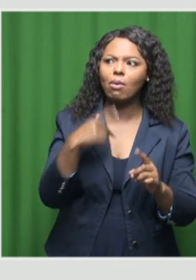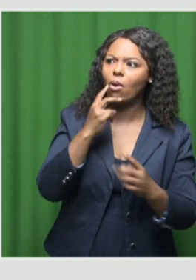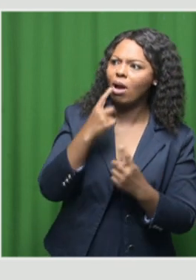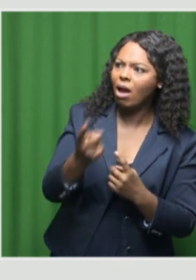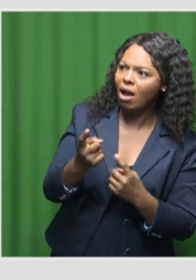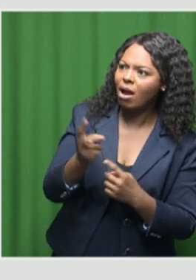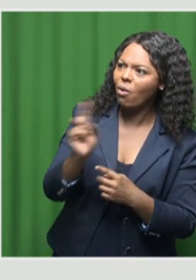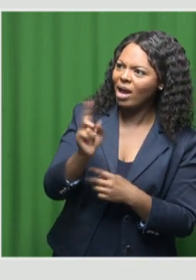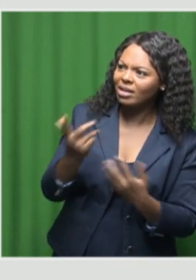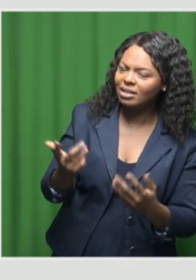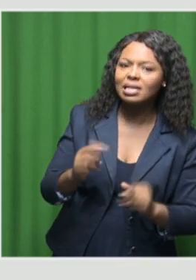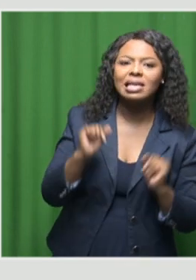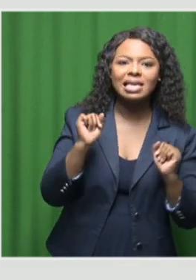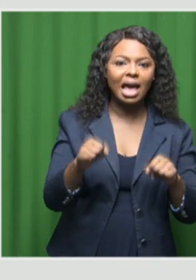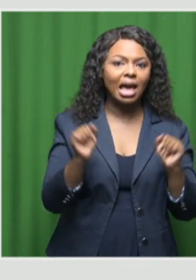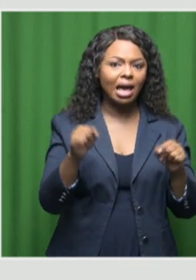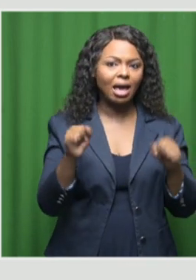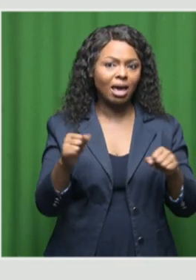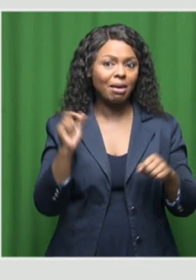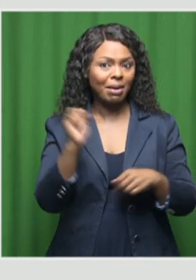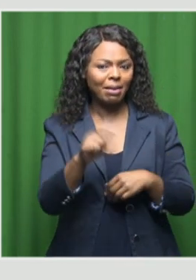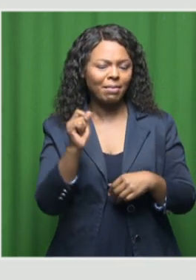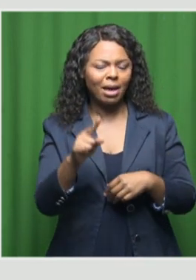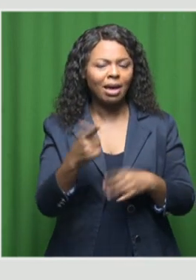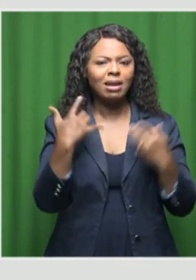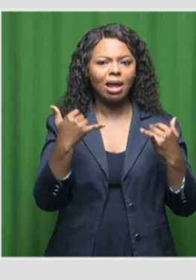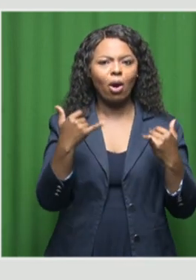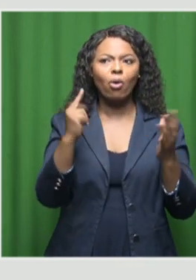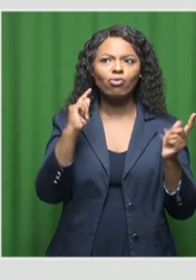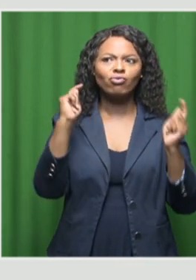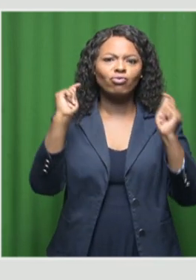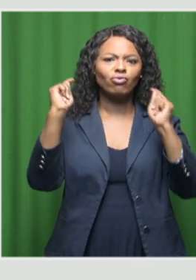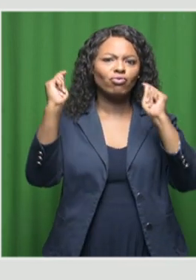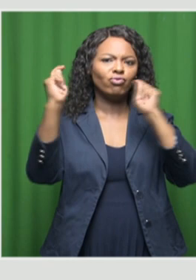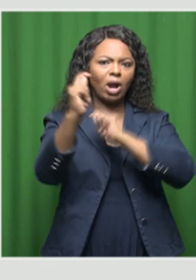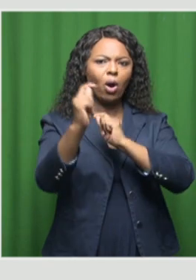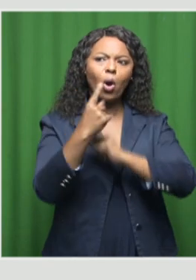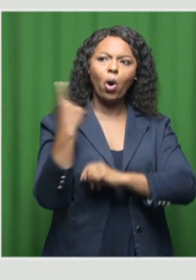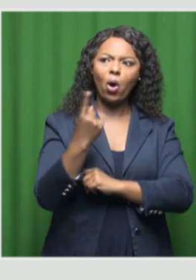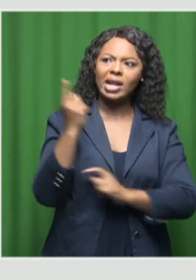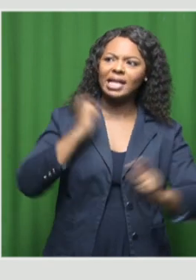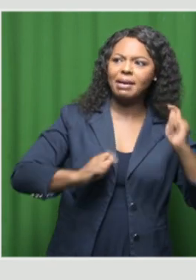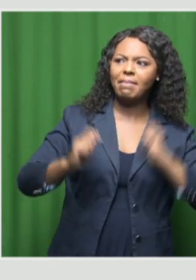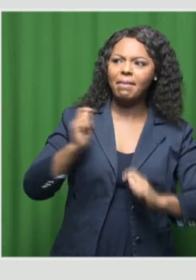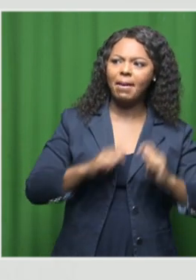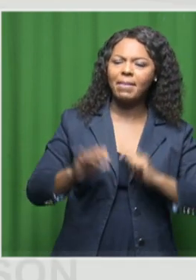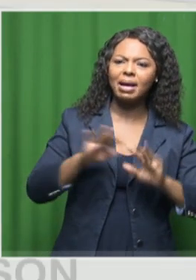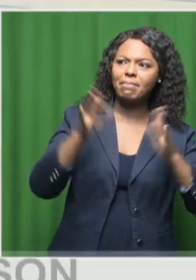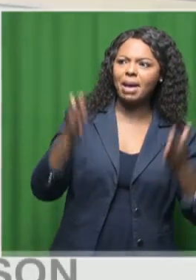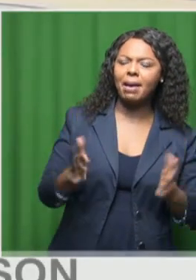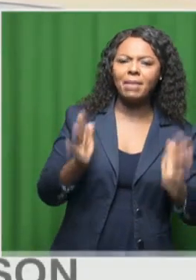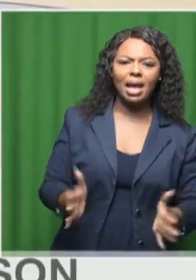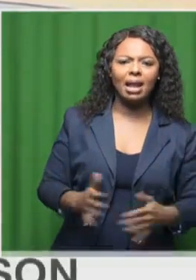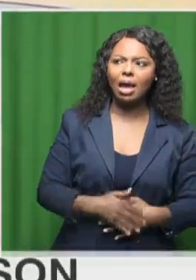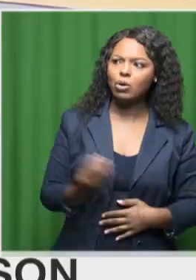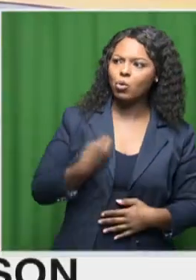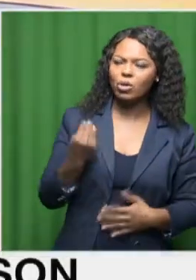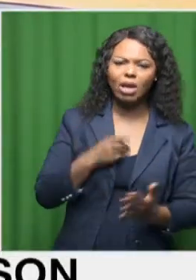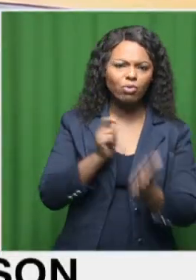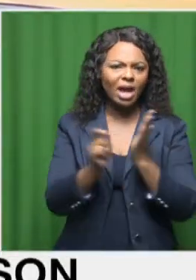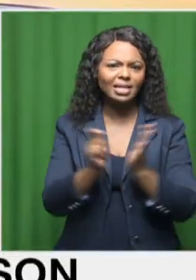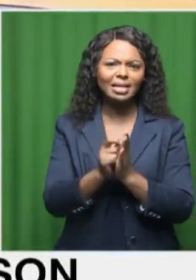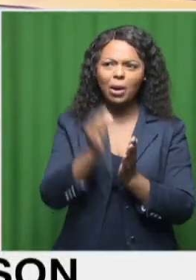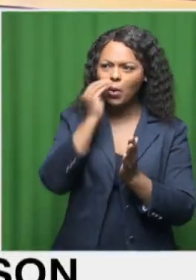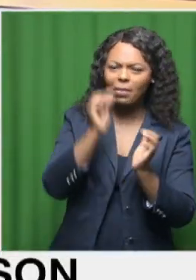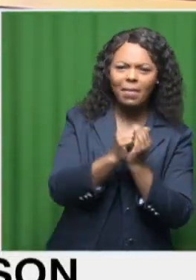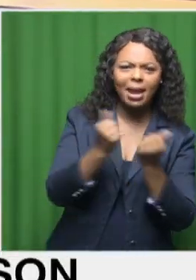just sees Prakip just transcending the space of just being on stage. Yes. Young people are writing papers